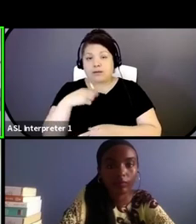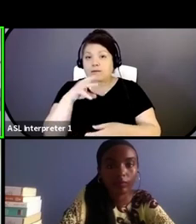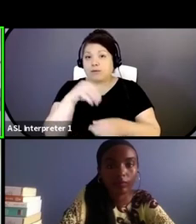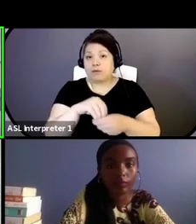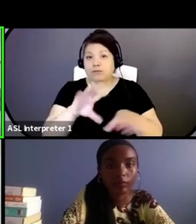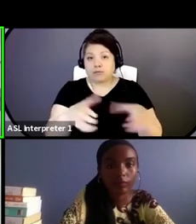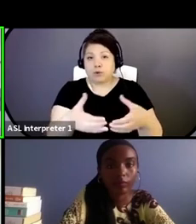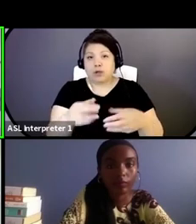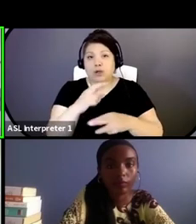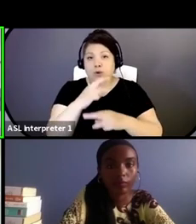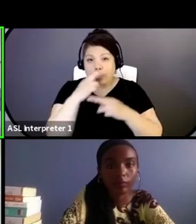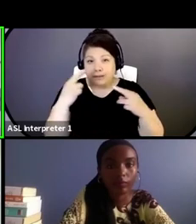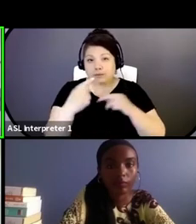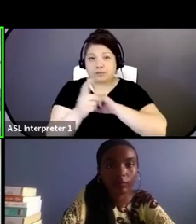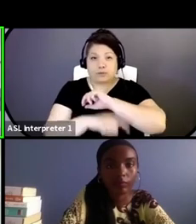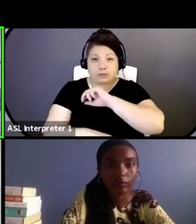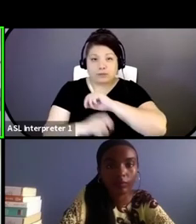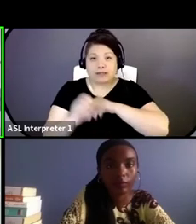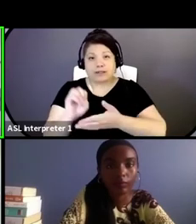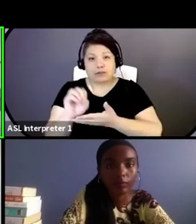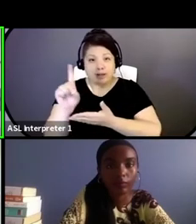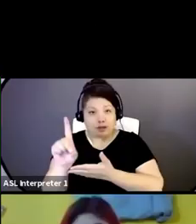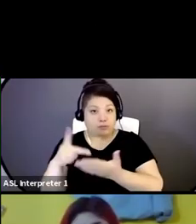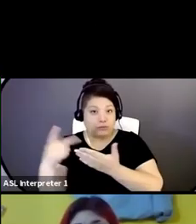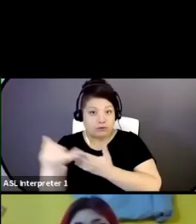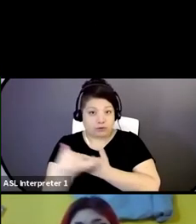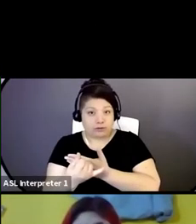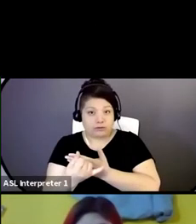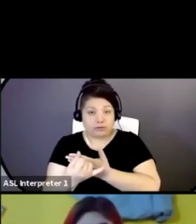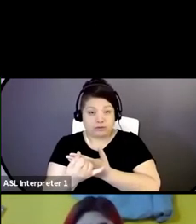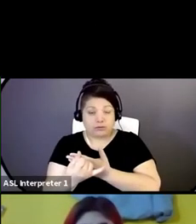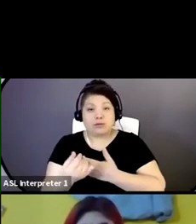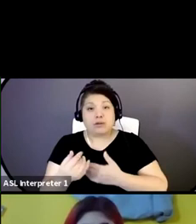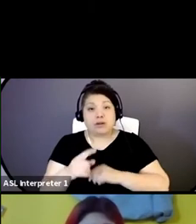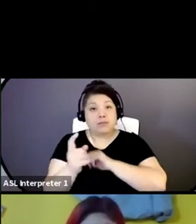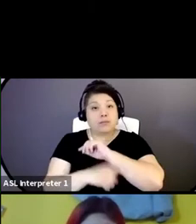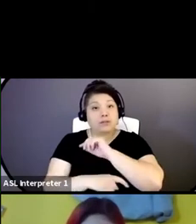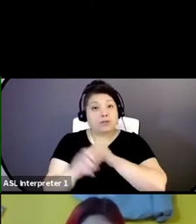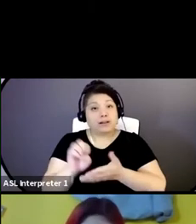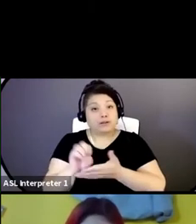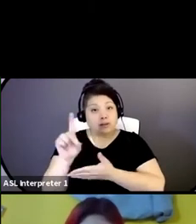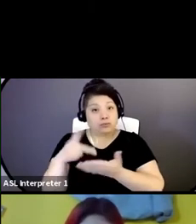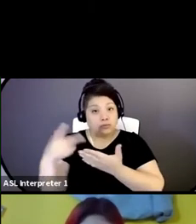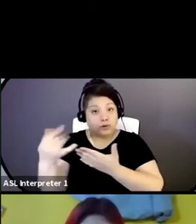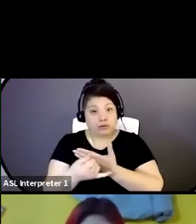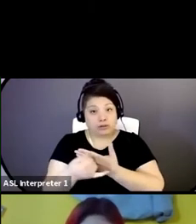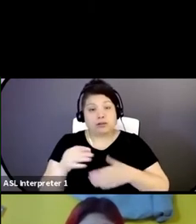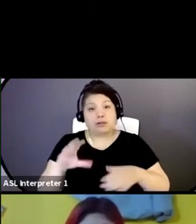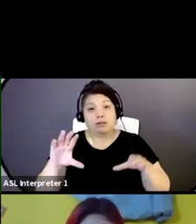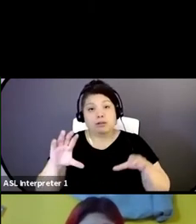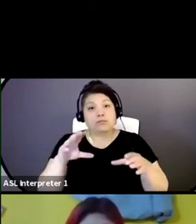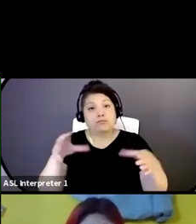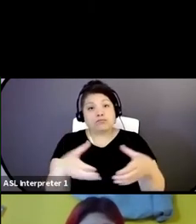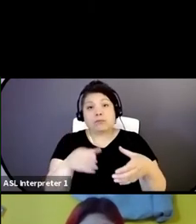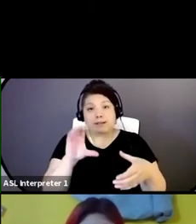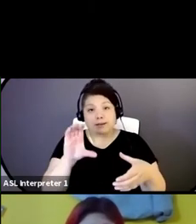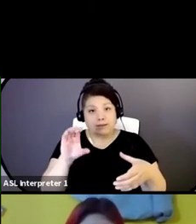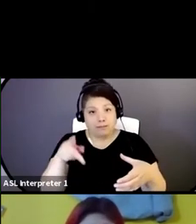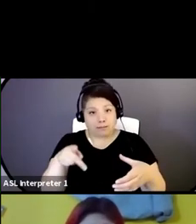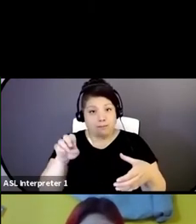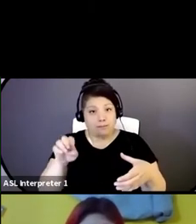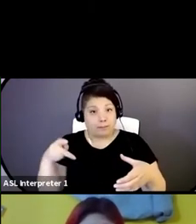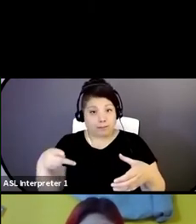and Punishment Education Project. The Punishment Education Project is called CPEP. We're a group